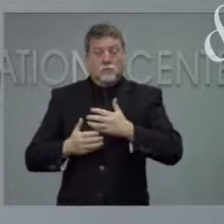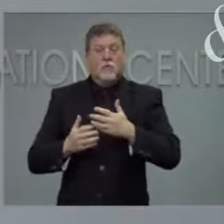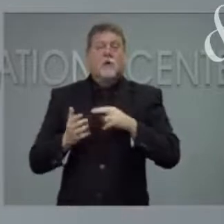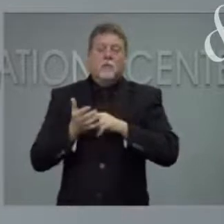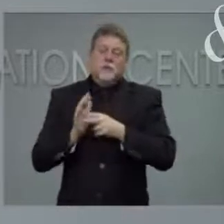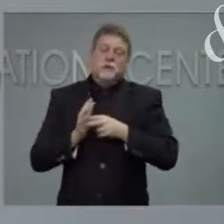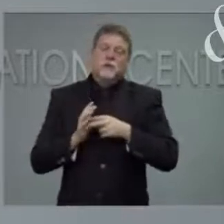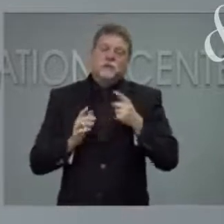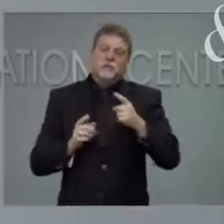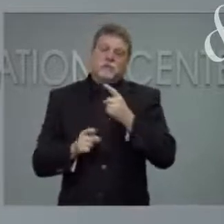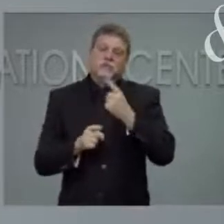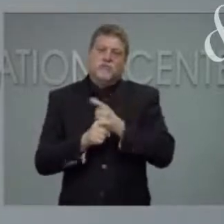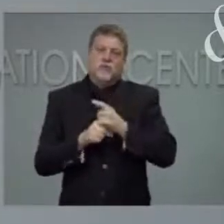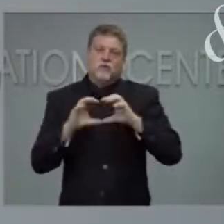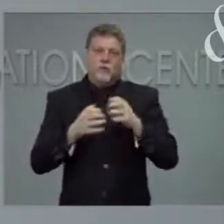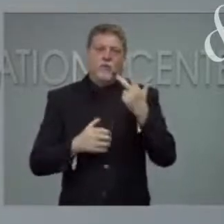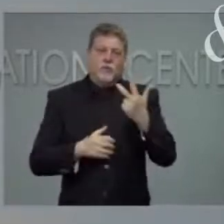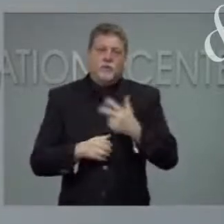category. Thank you.